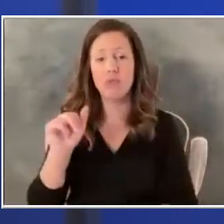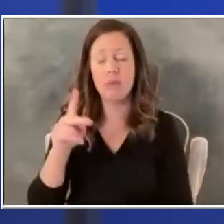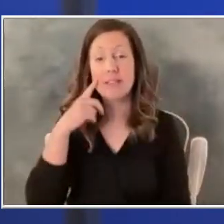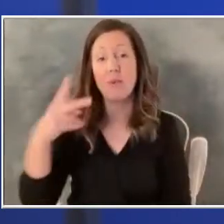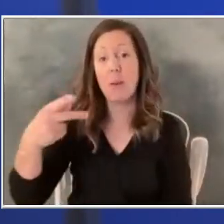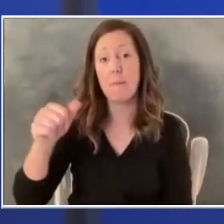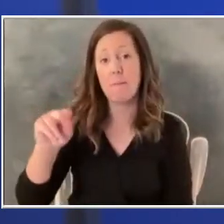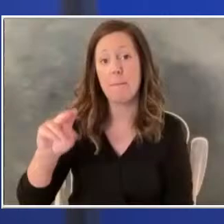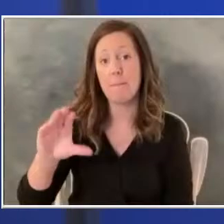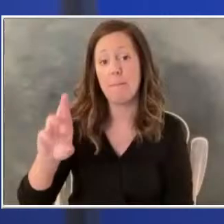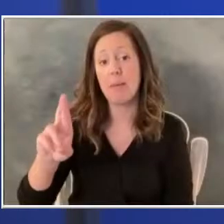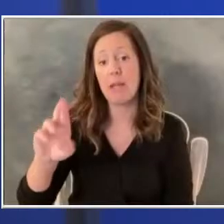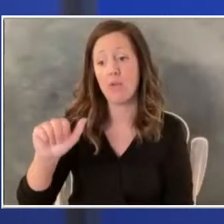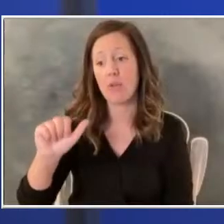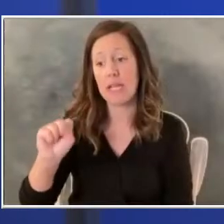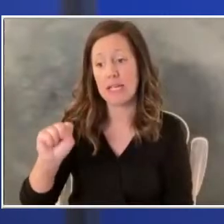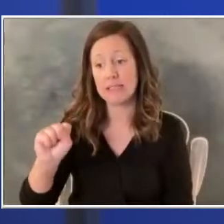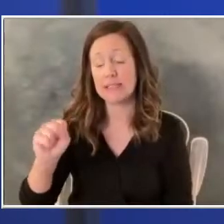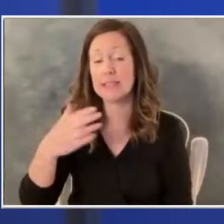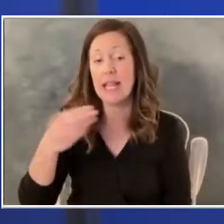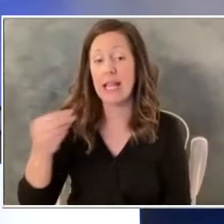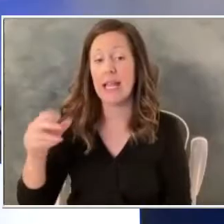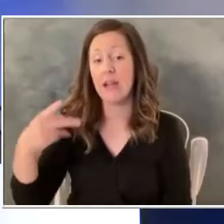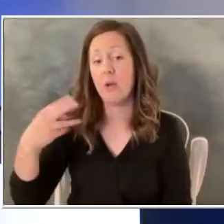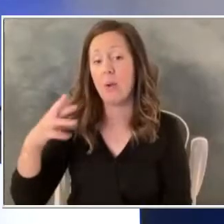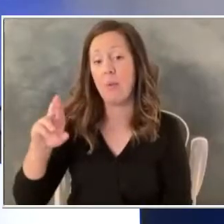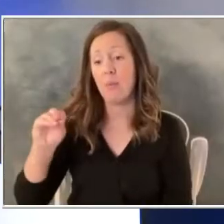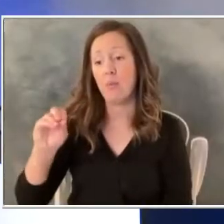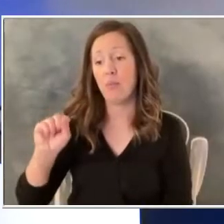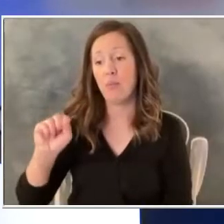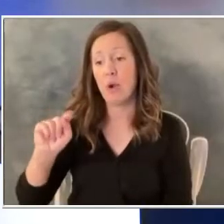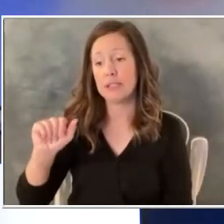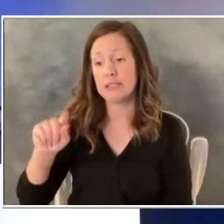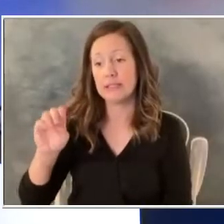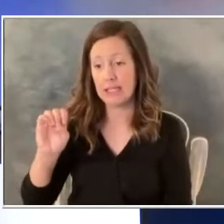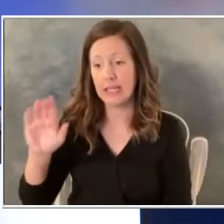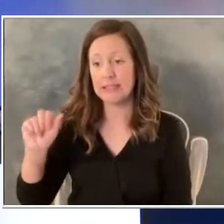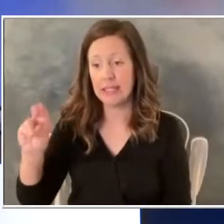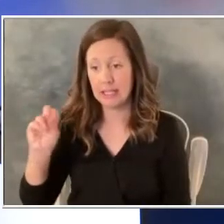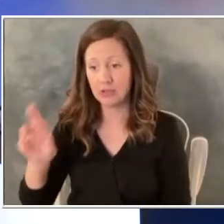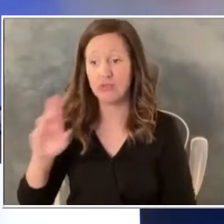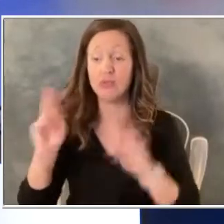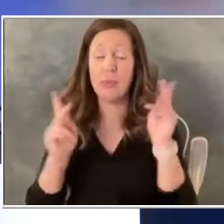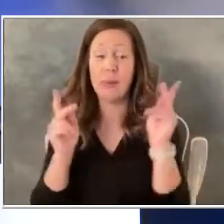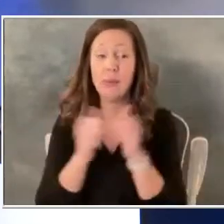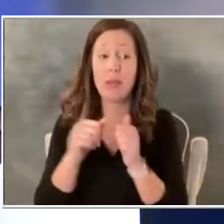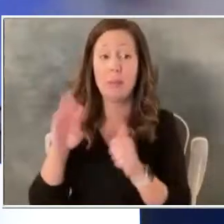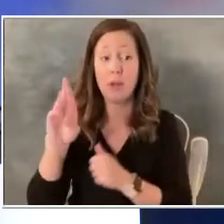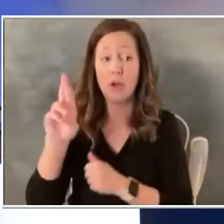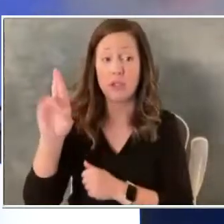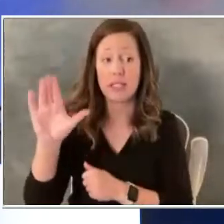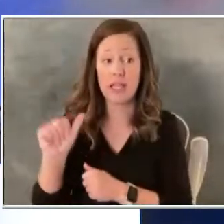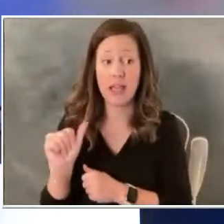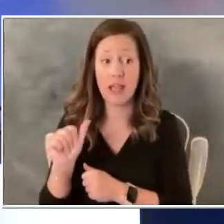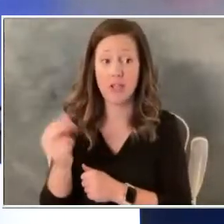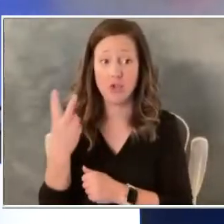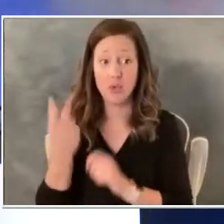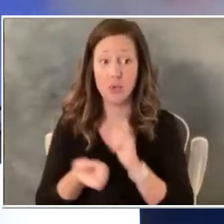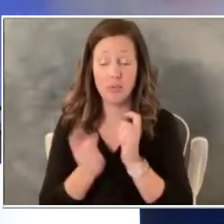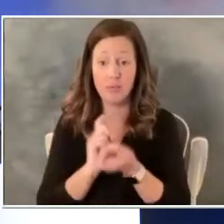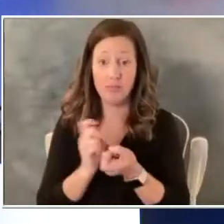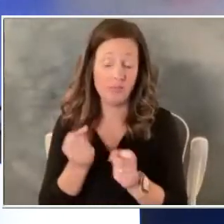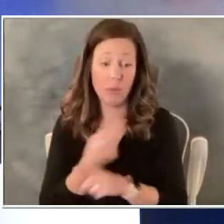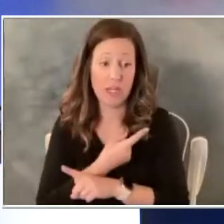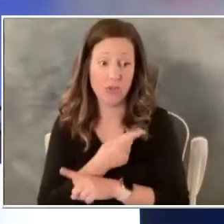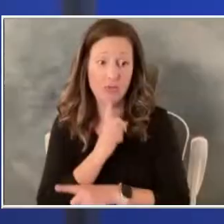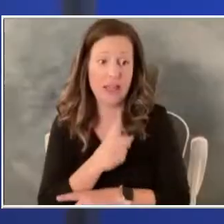for prostate cancer. So again, people with BRCA2 mutations, and we didn't even know this, 10, 20